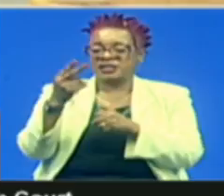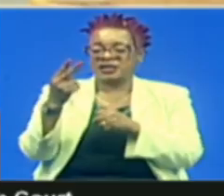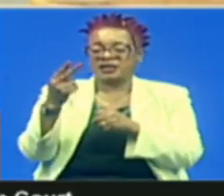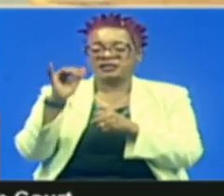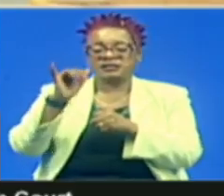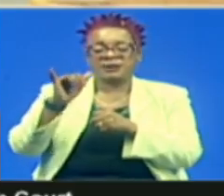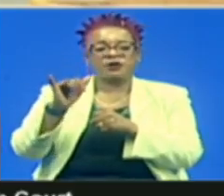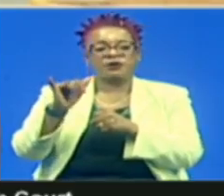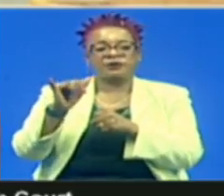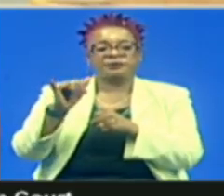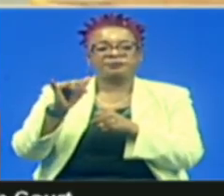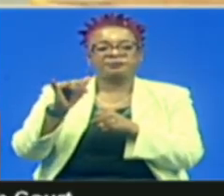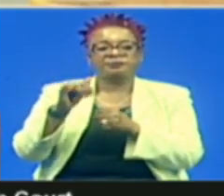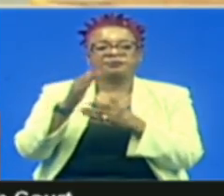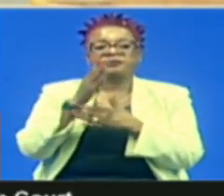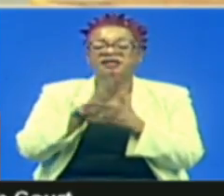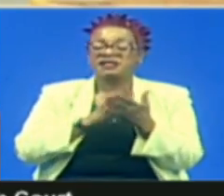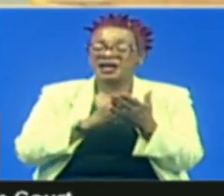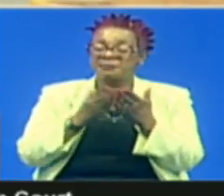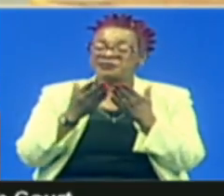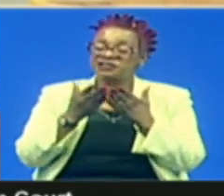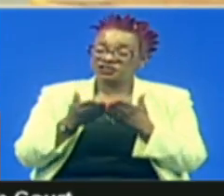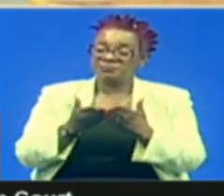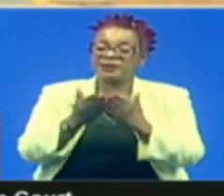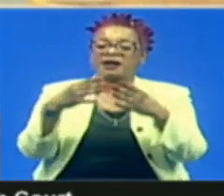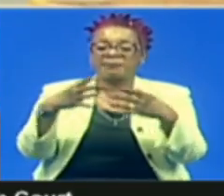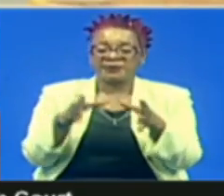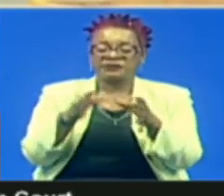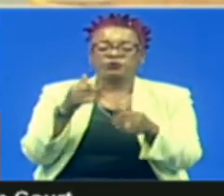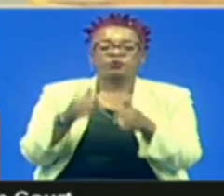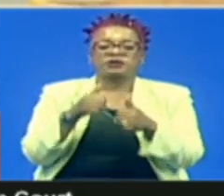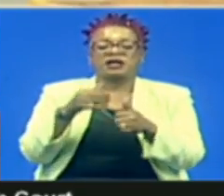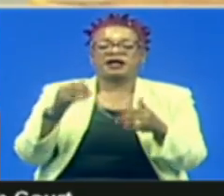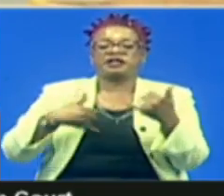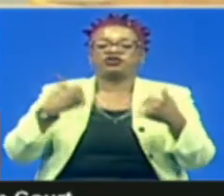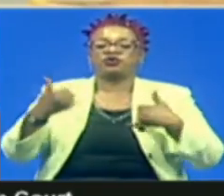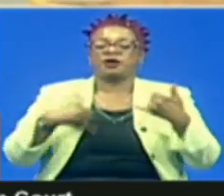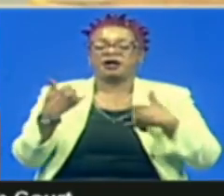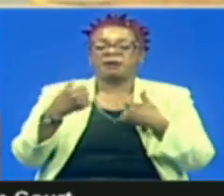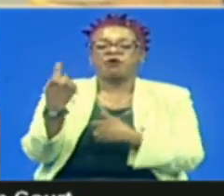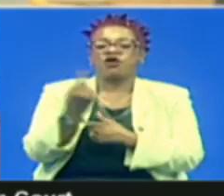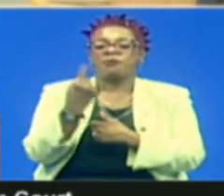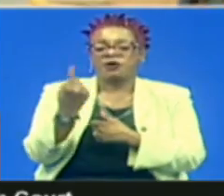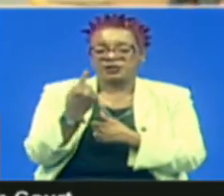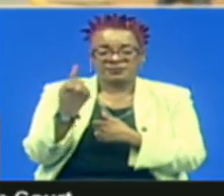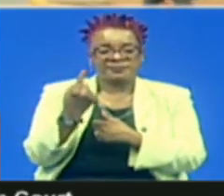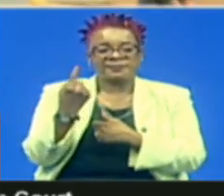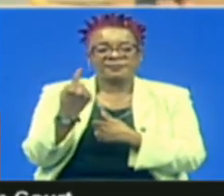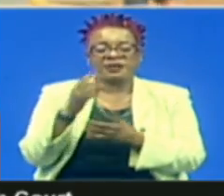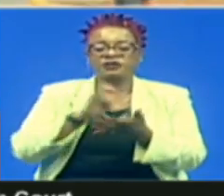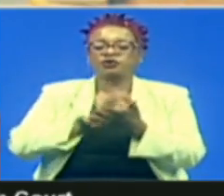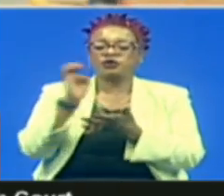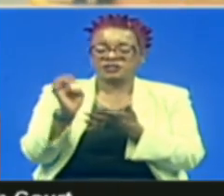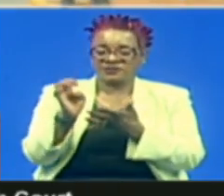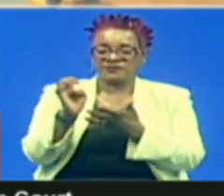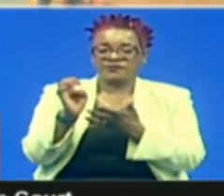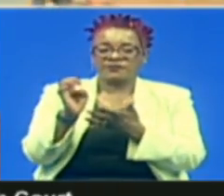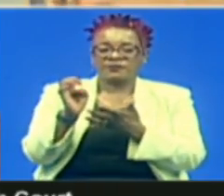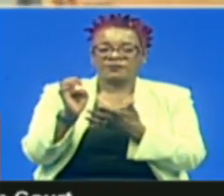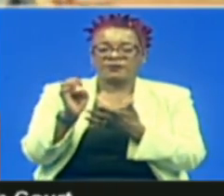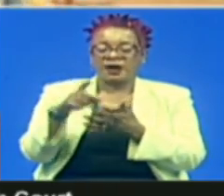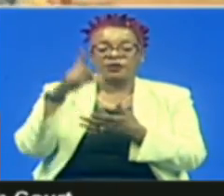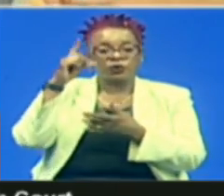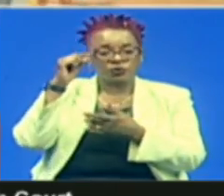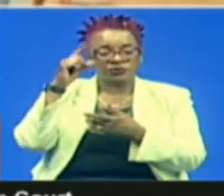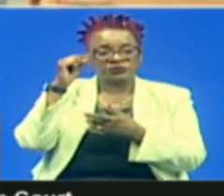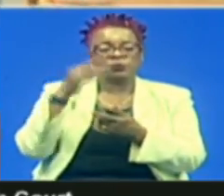terminal. Some shipping lines which are almost enjoying monopoly, almost enjoying exclusive operations at the coast,